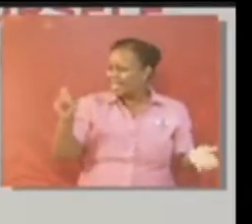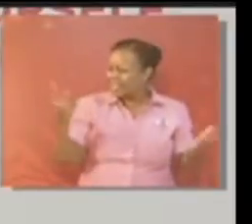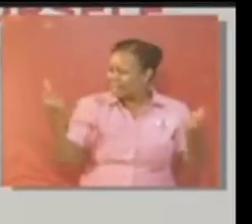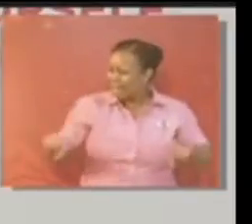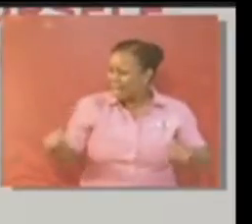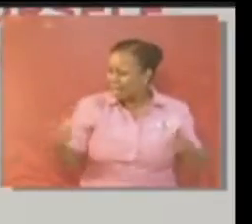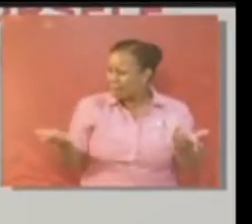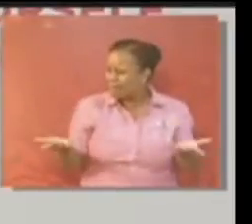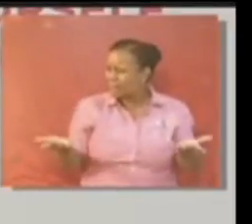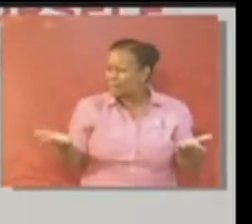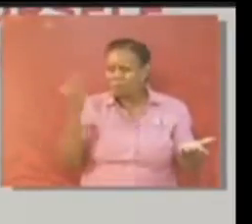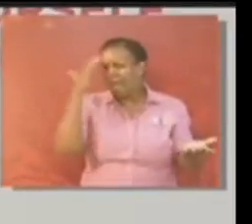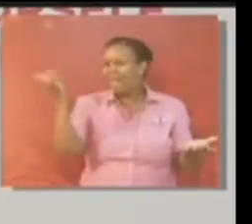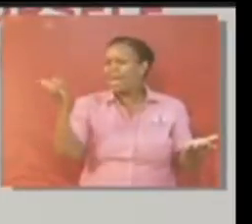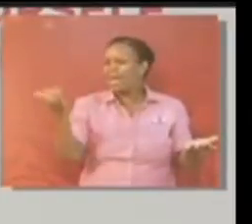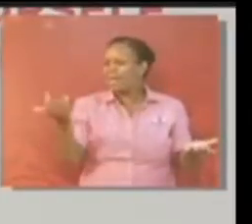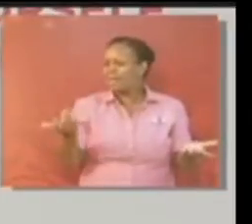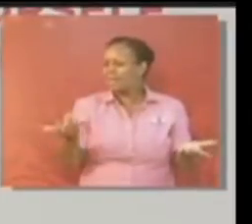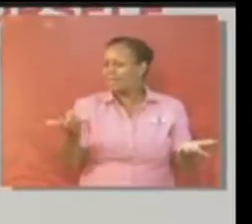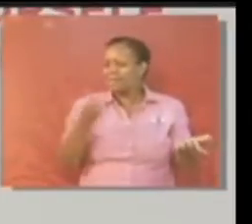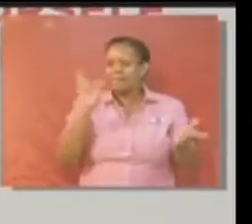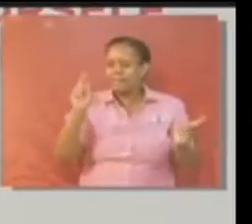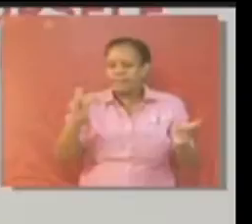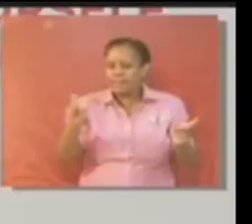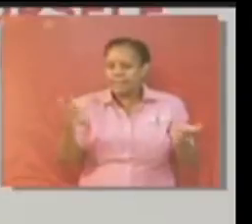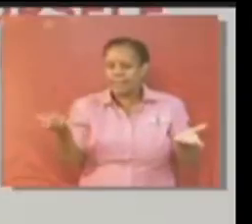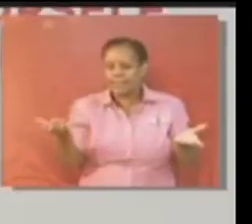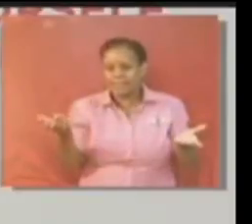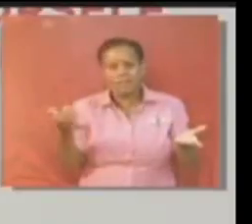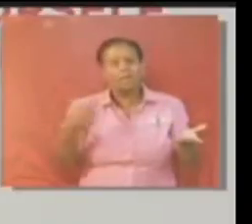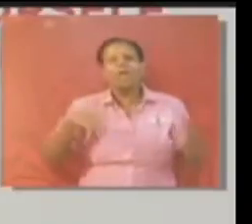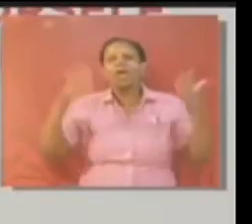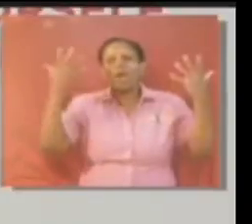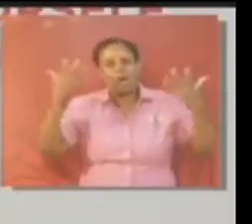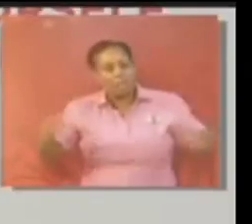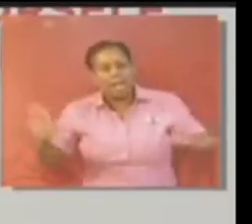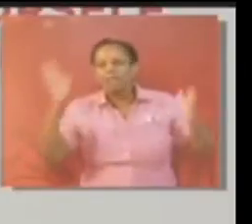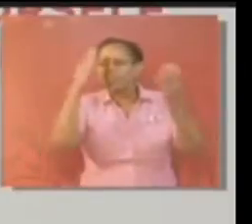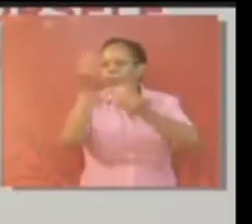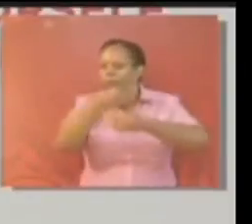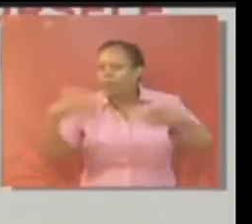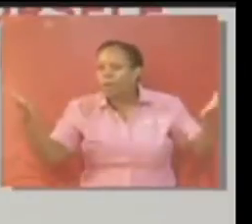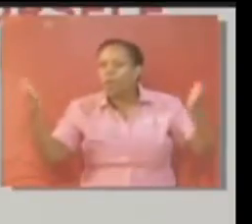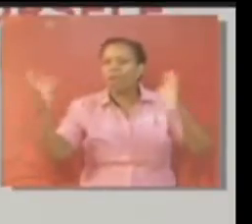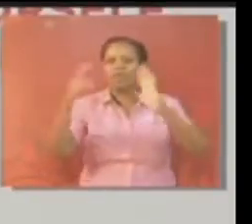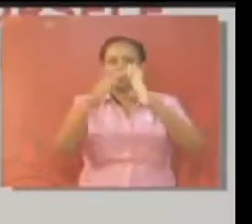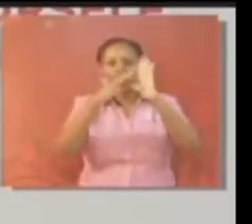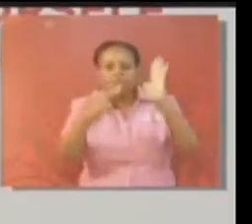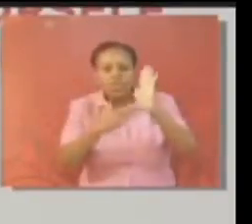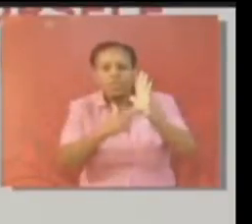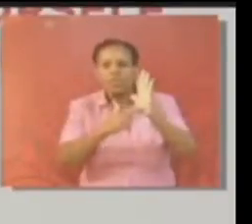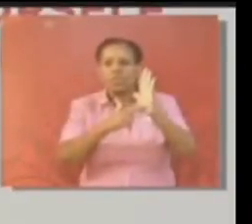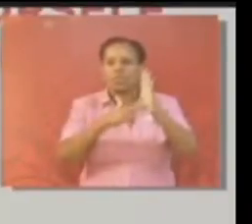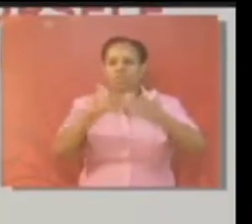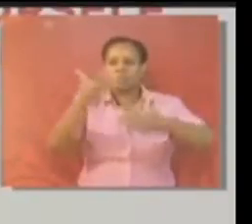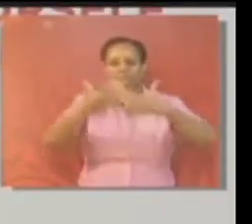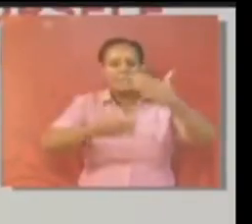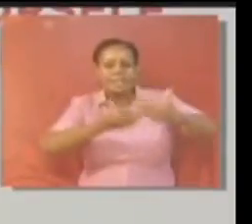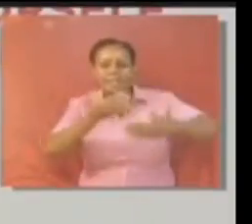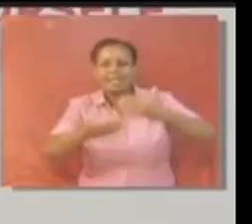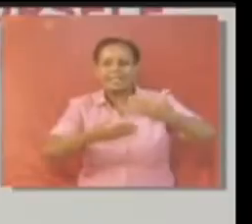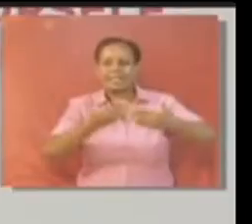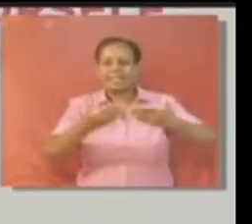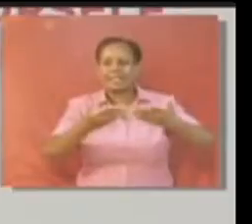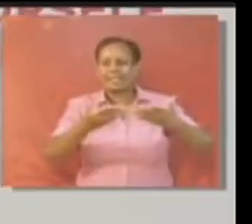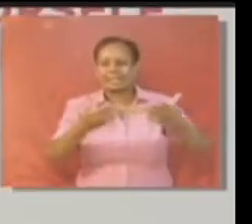for every single industry, correct, CMO? We didn't set out one set of guidelines for Tobago hotels and one for